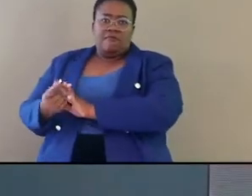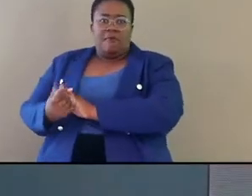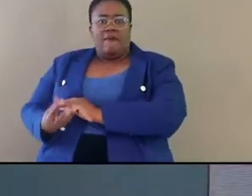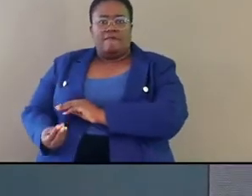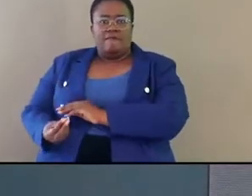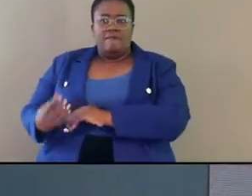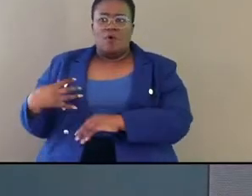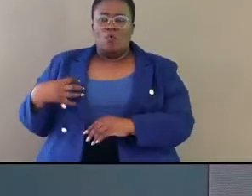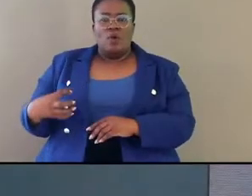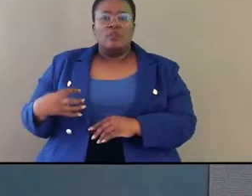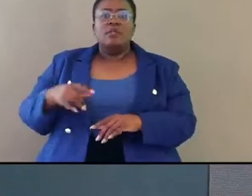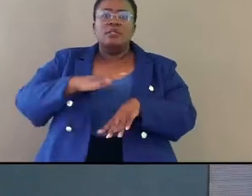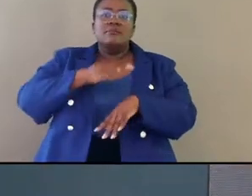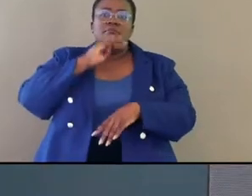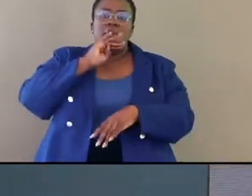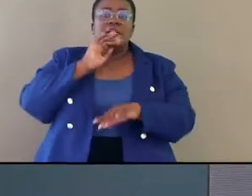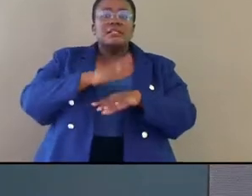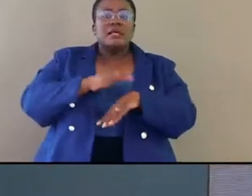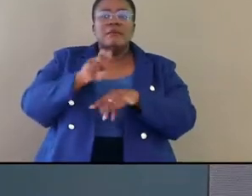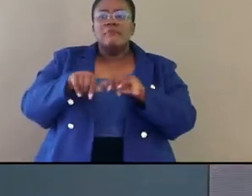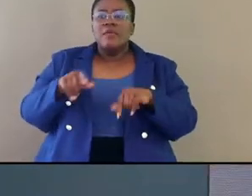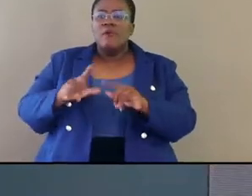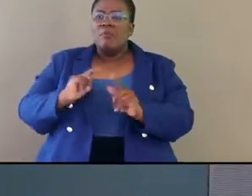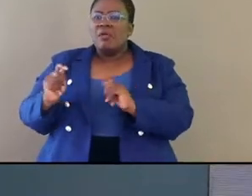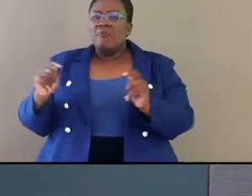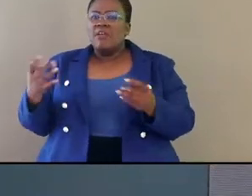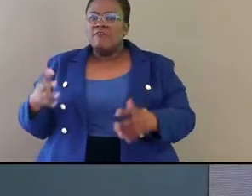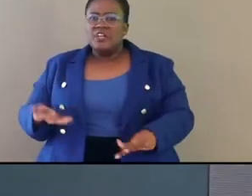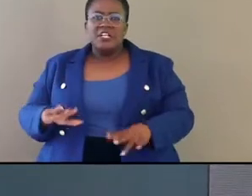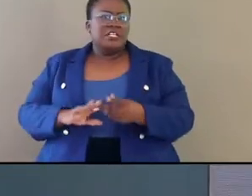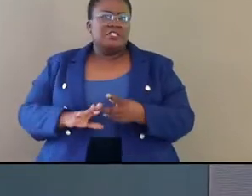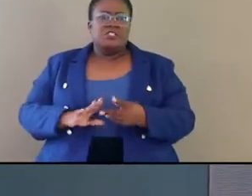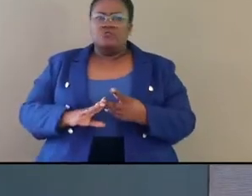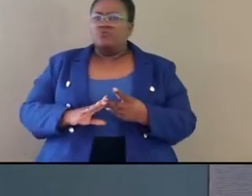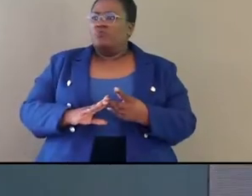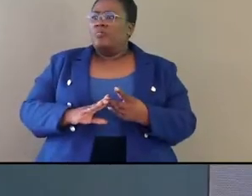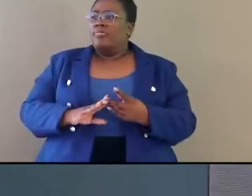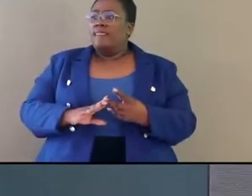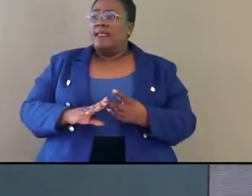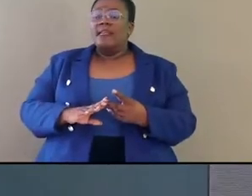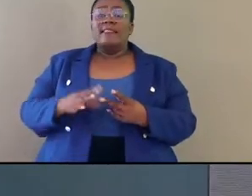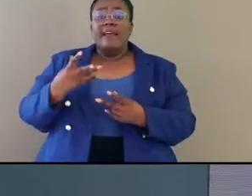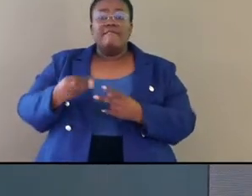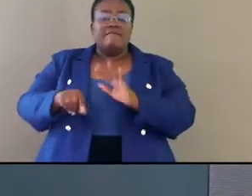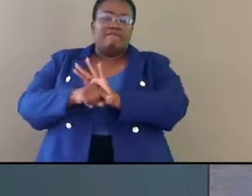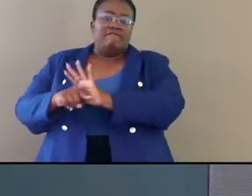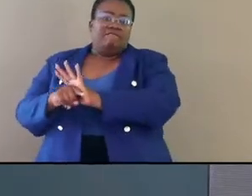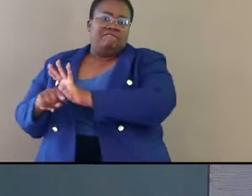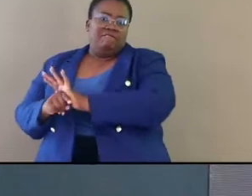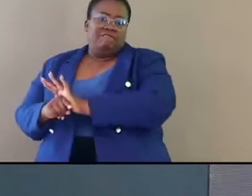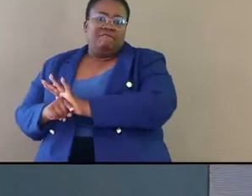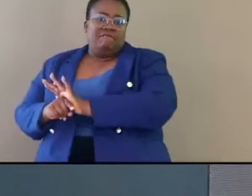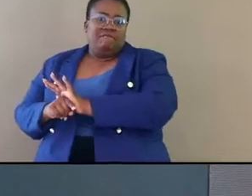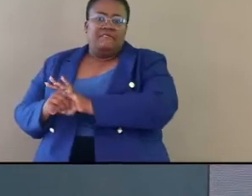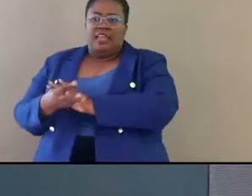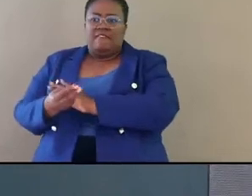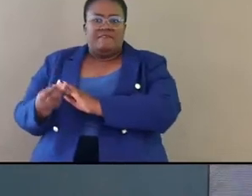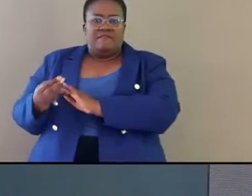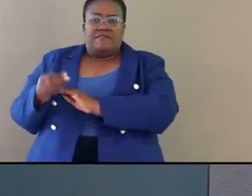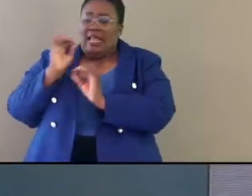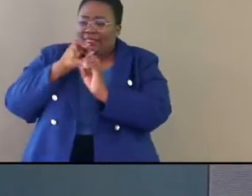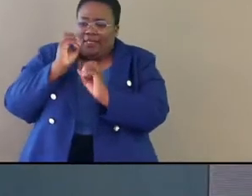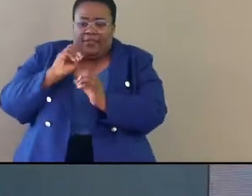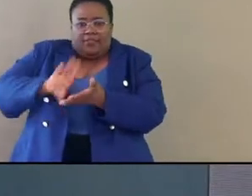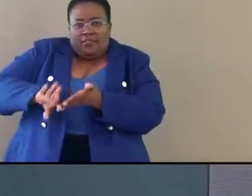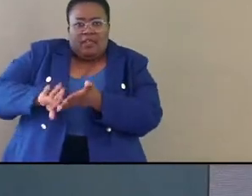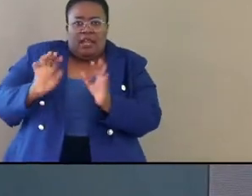that mean? It means when people have paid their bills when people have dealt with their finances they actually have negative wealth at the end of the day and so it is the